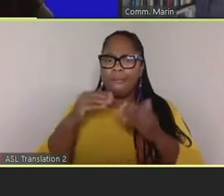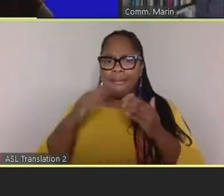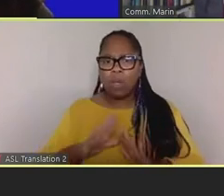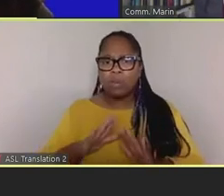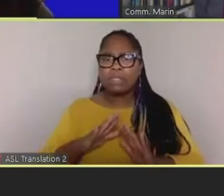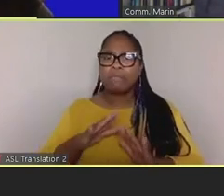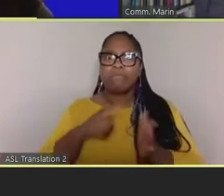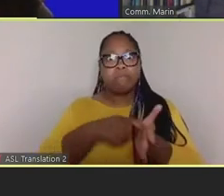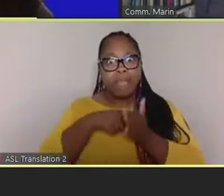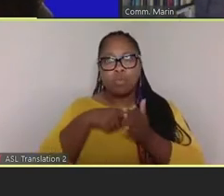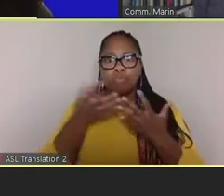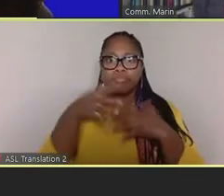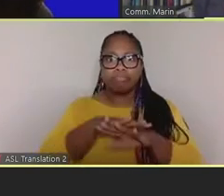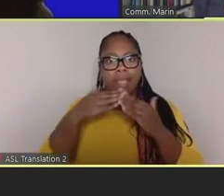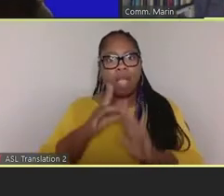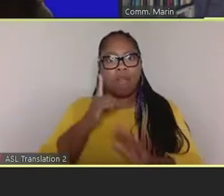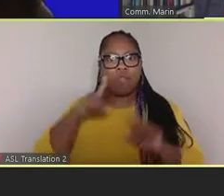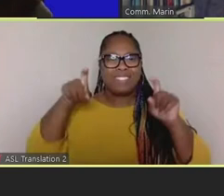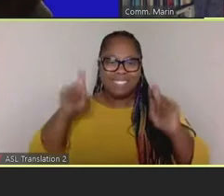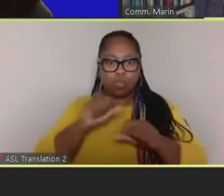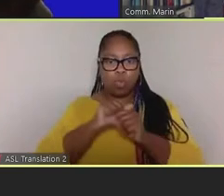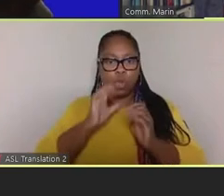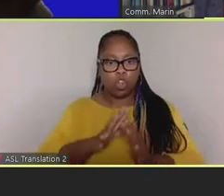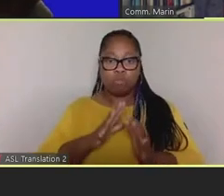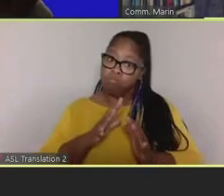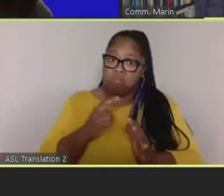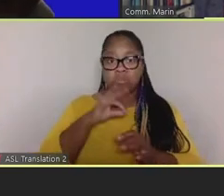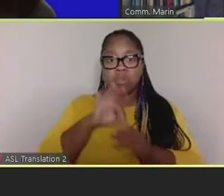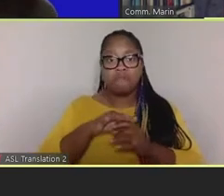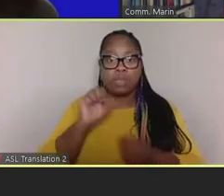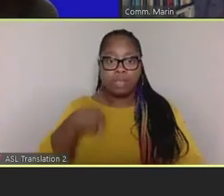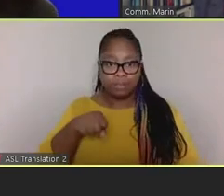inclusionary housing for essential workers. With that, I vote yes.